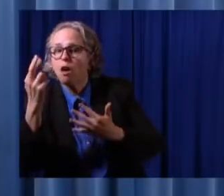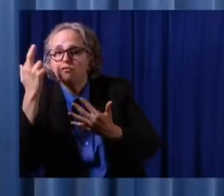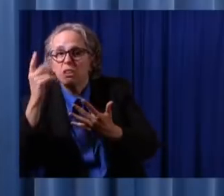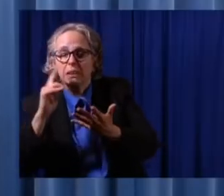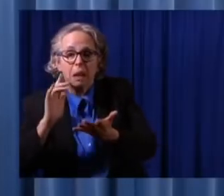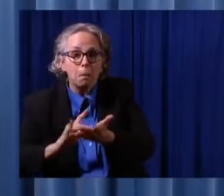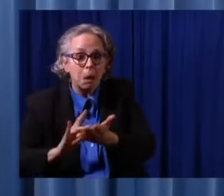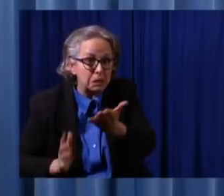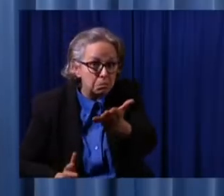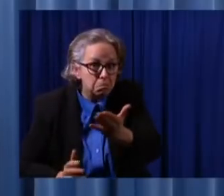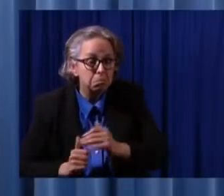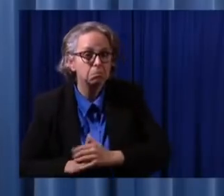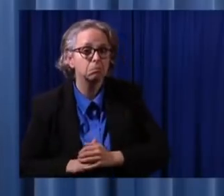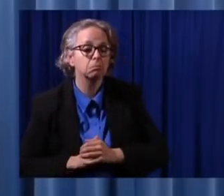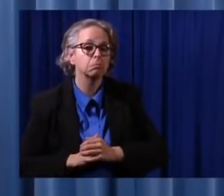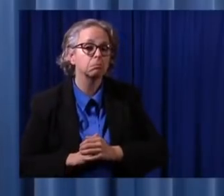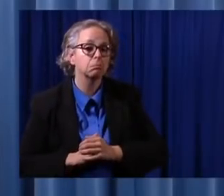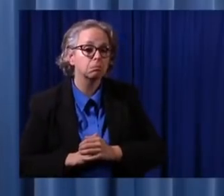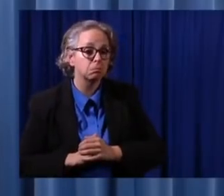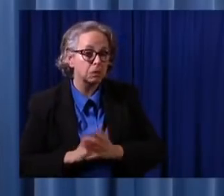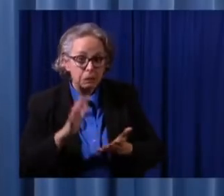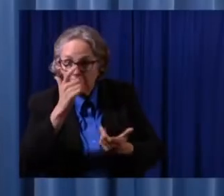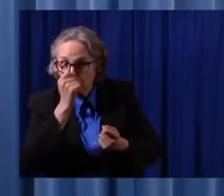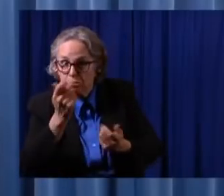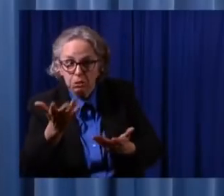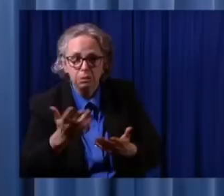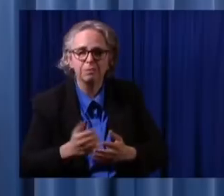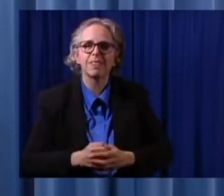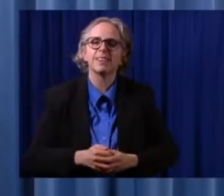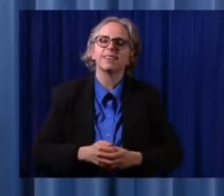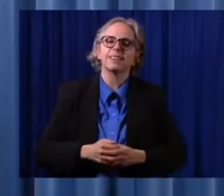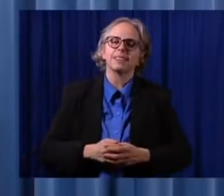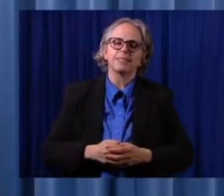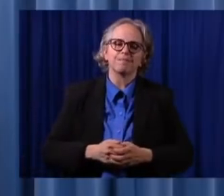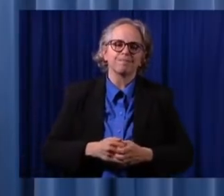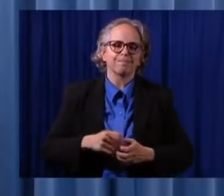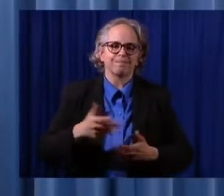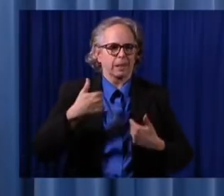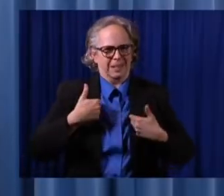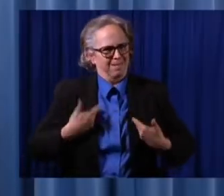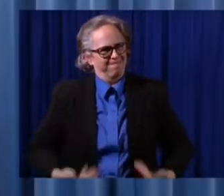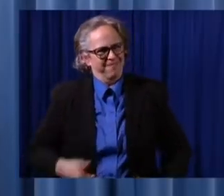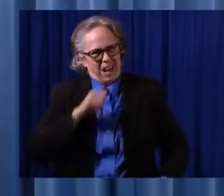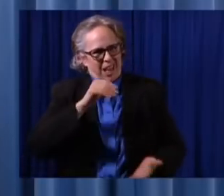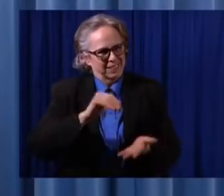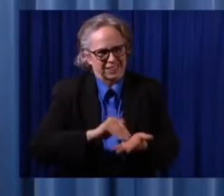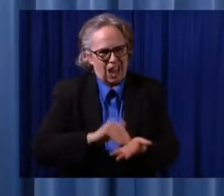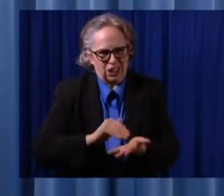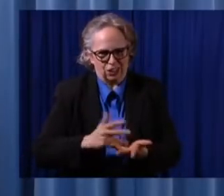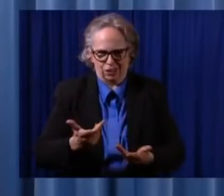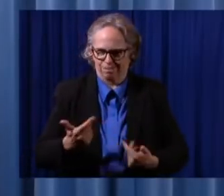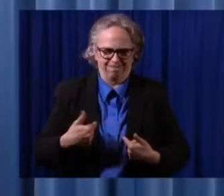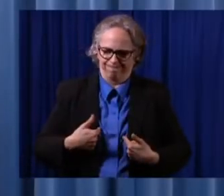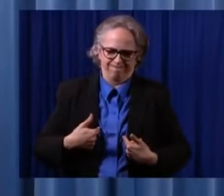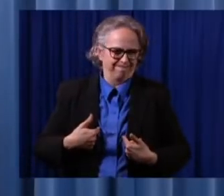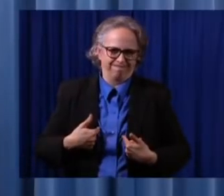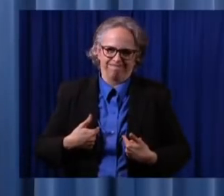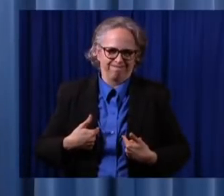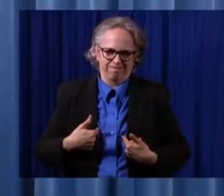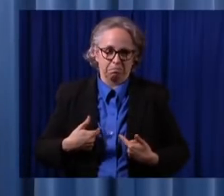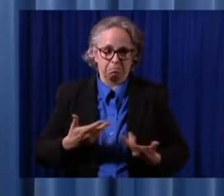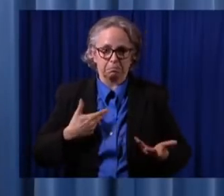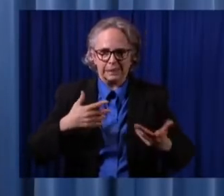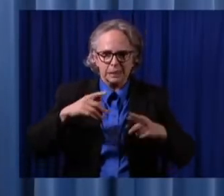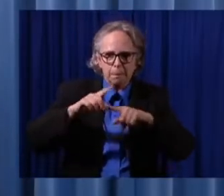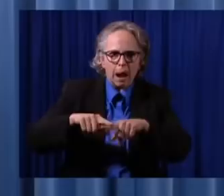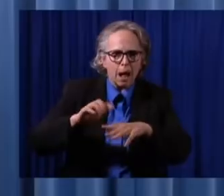about like remdesivir and those drugs. Well, I'm certainly not the doctor and not the medical expert, and so we rely a lot on